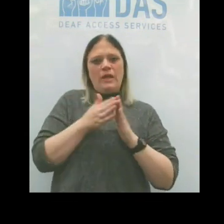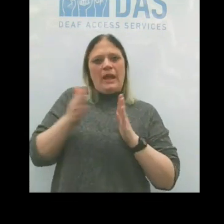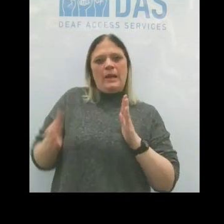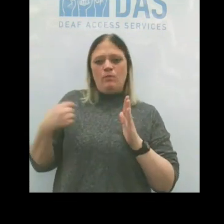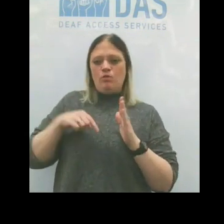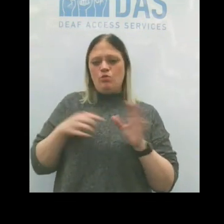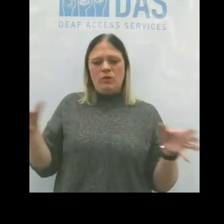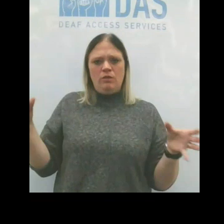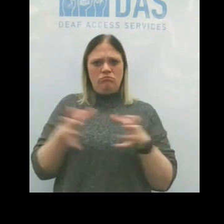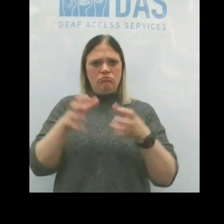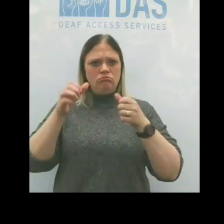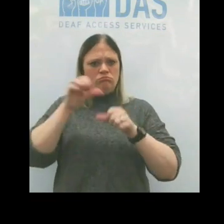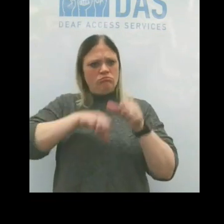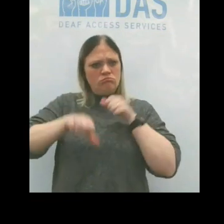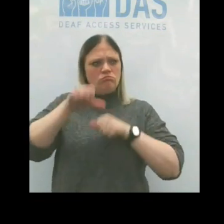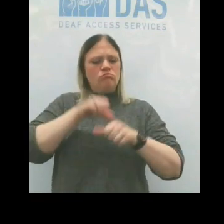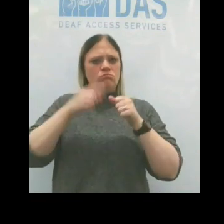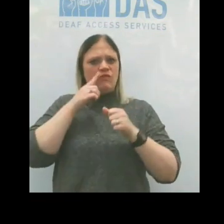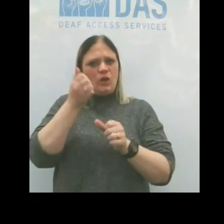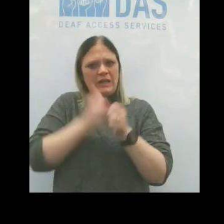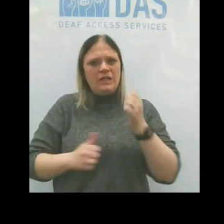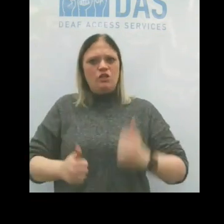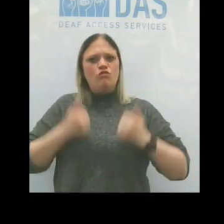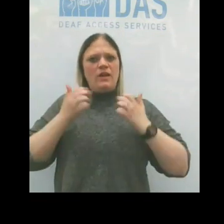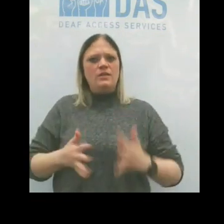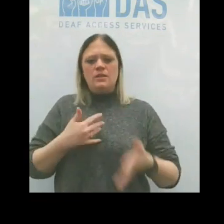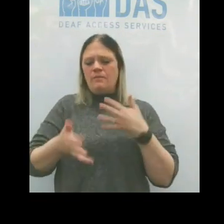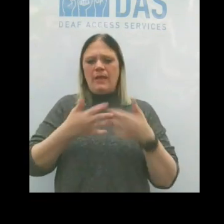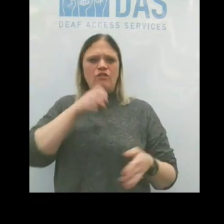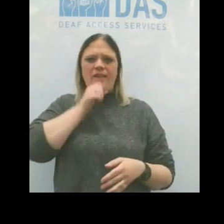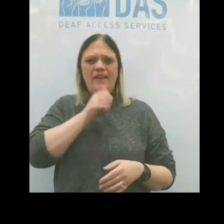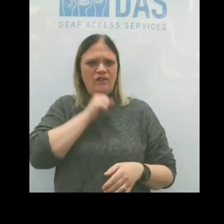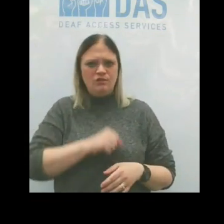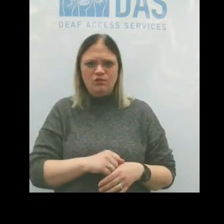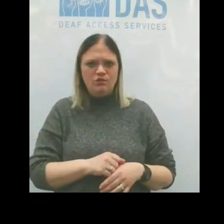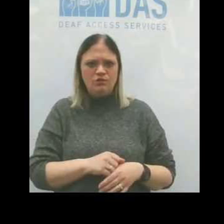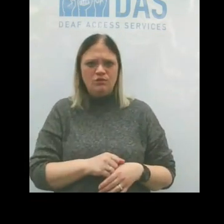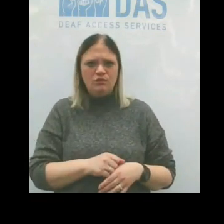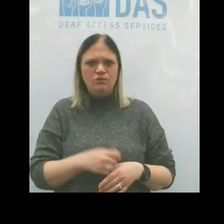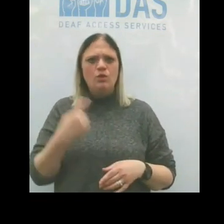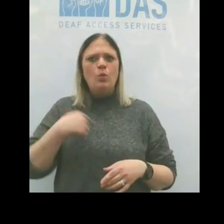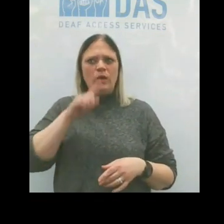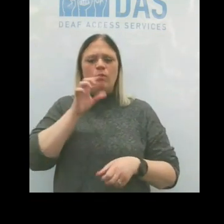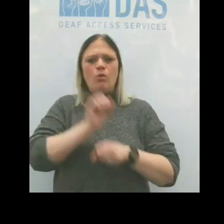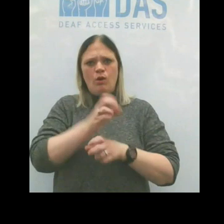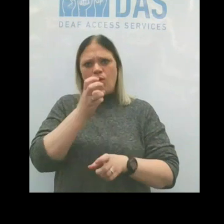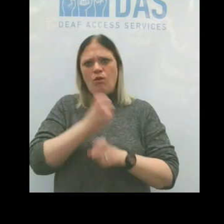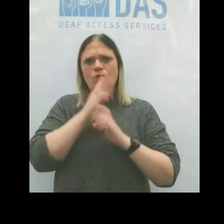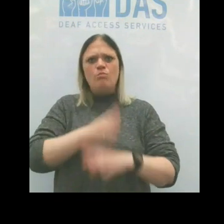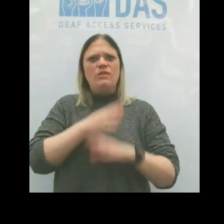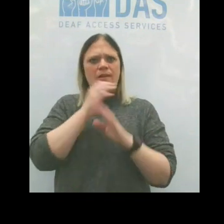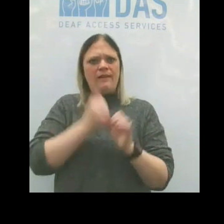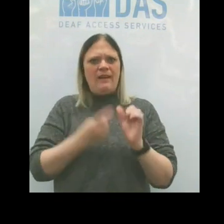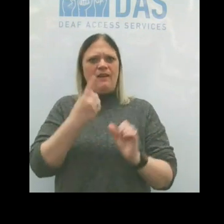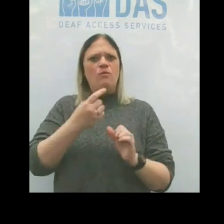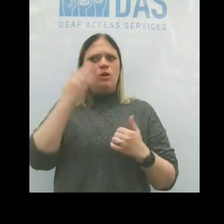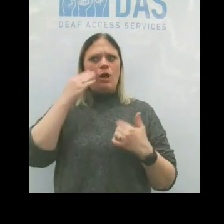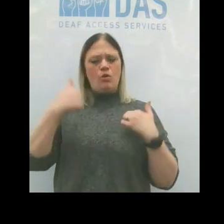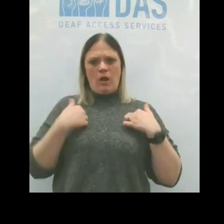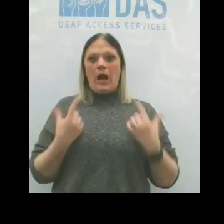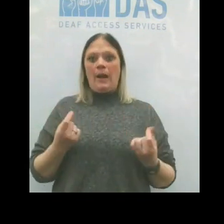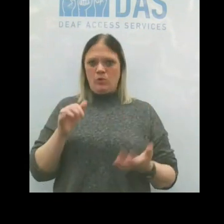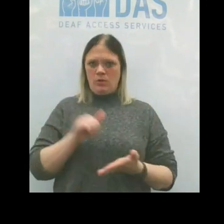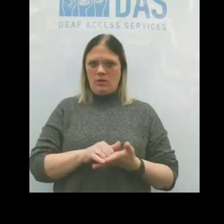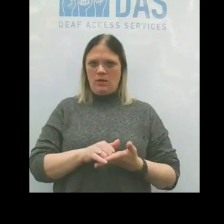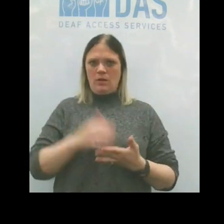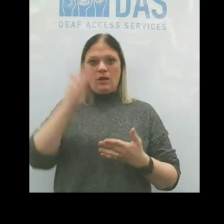together for each and every one of our residents, no matter what age they are. We're going to work hard to protect everyone. I know that's what I'm doing. I